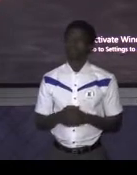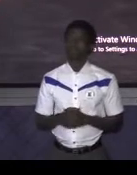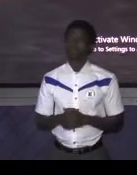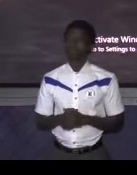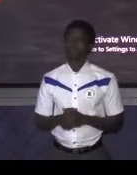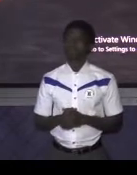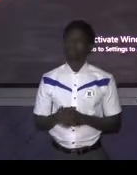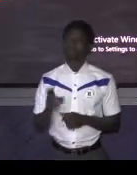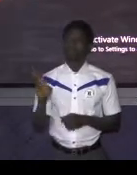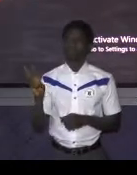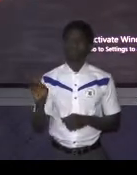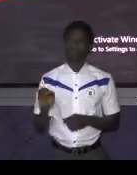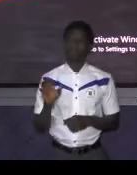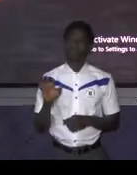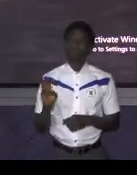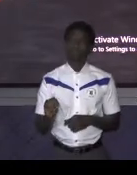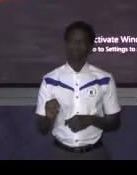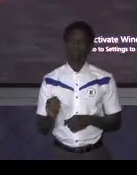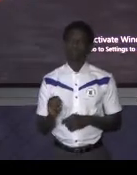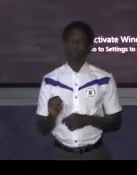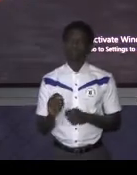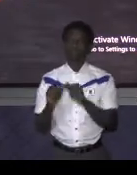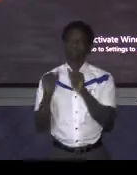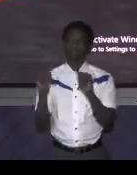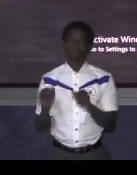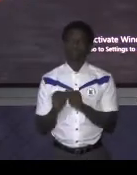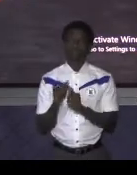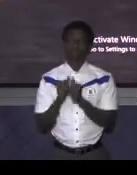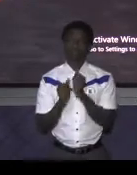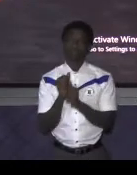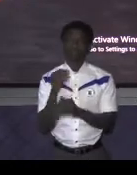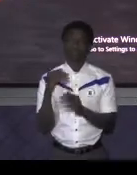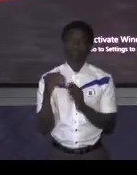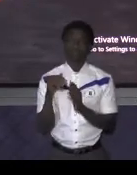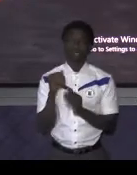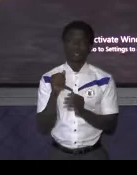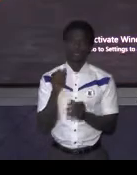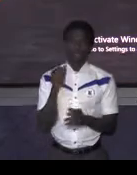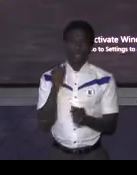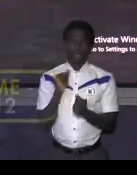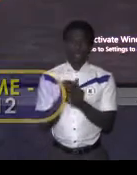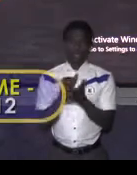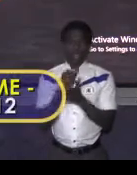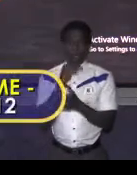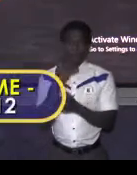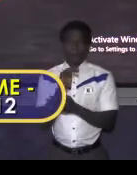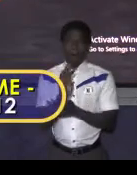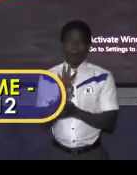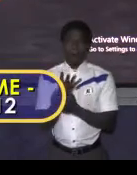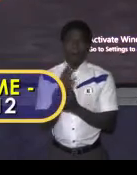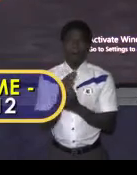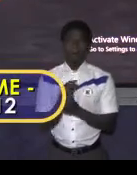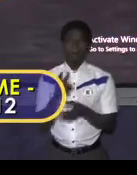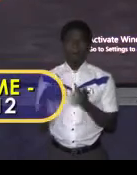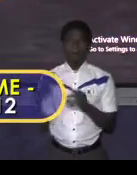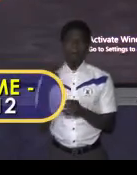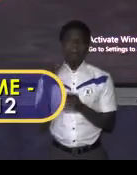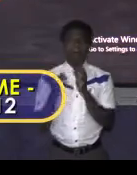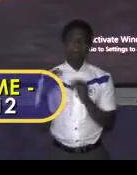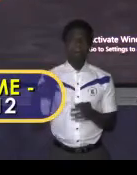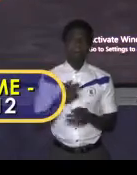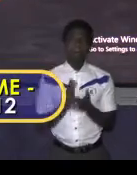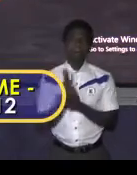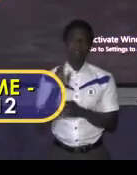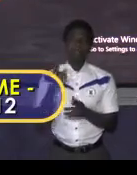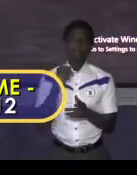60 centimeters squares. Which option? That is the fourth option. Let's see if we are correct. Of course